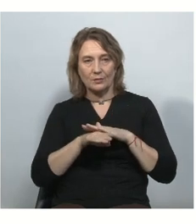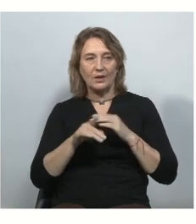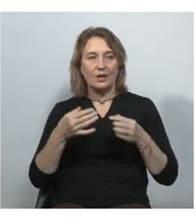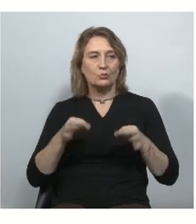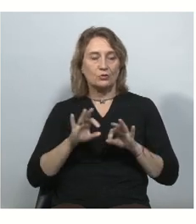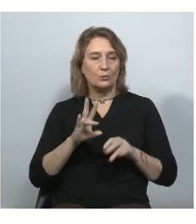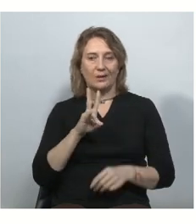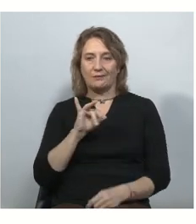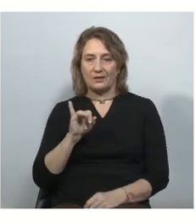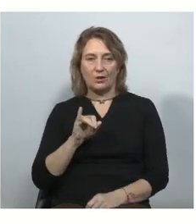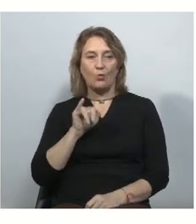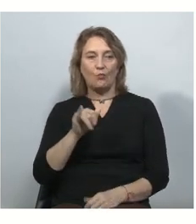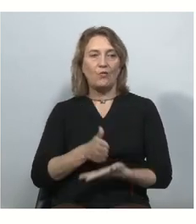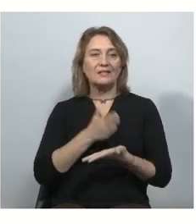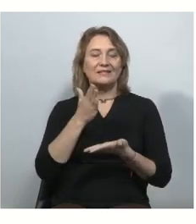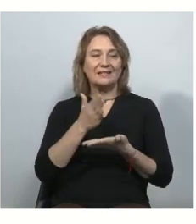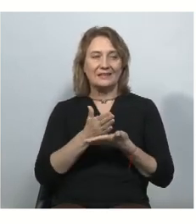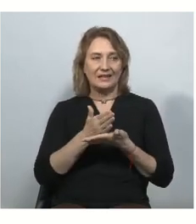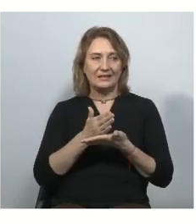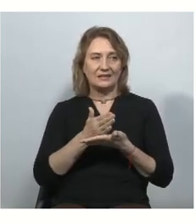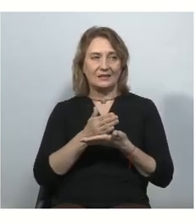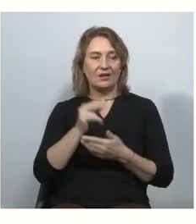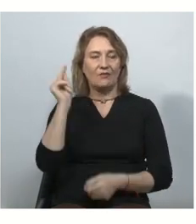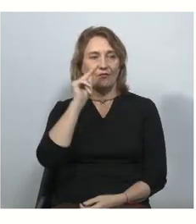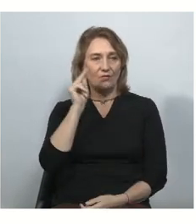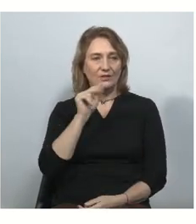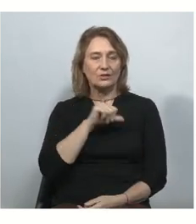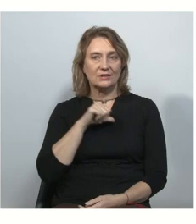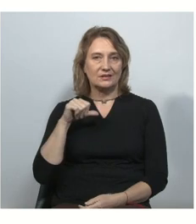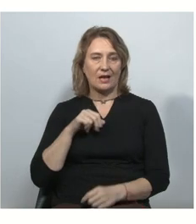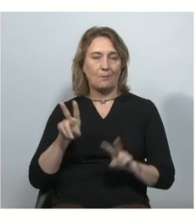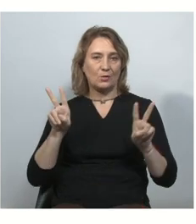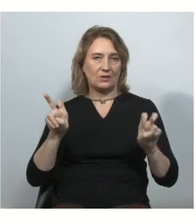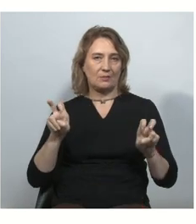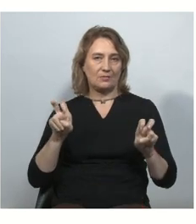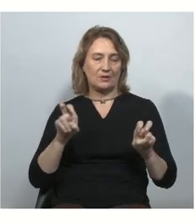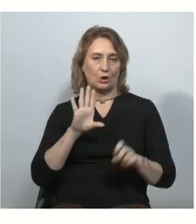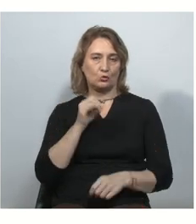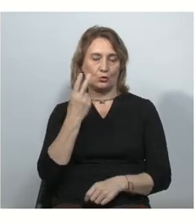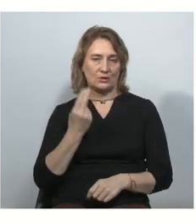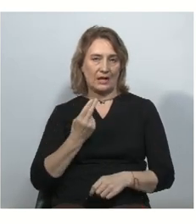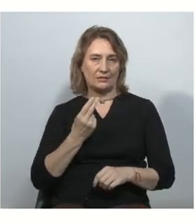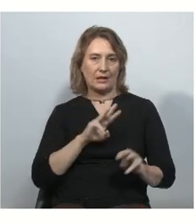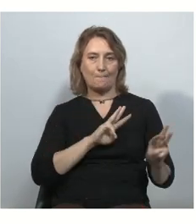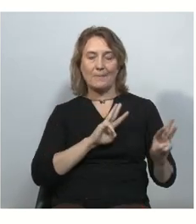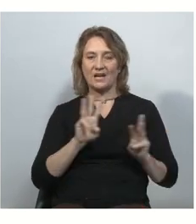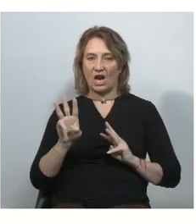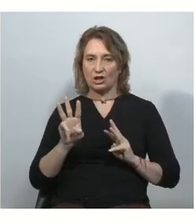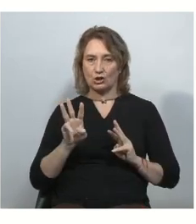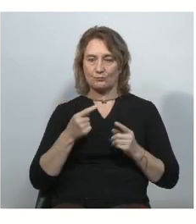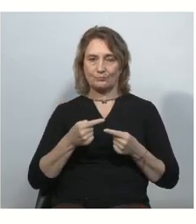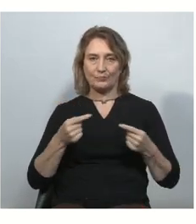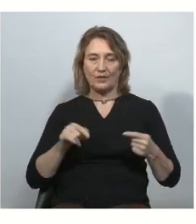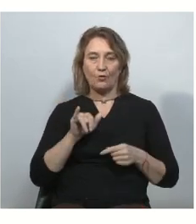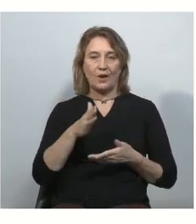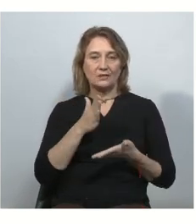24/7. You don't have to finish, for example, first part of the course and then proceed to the second one.